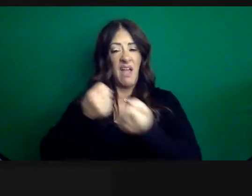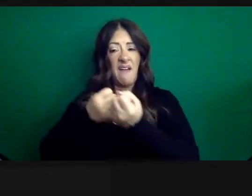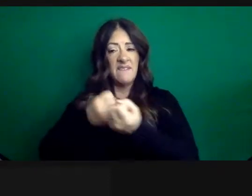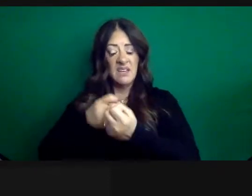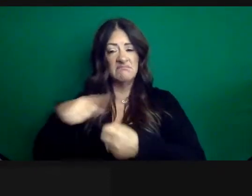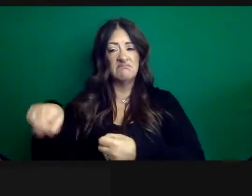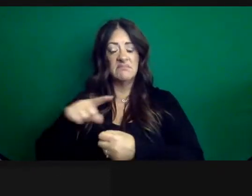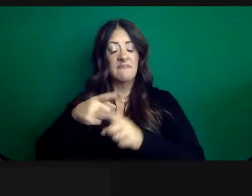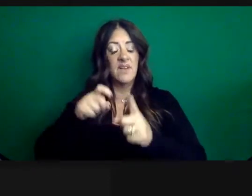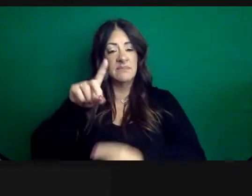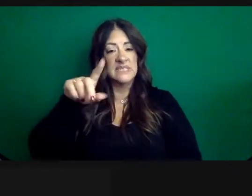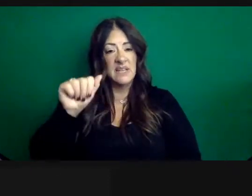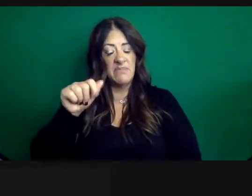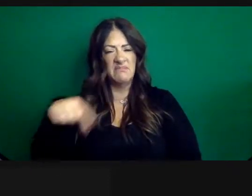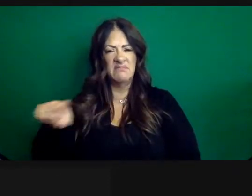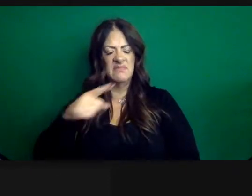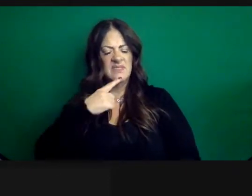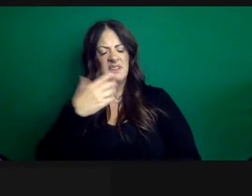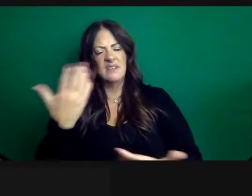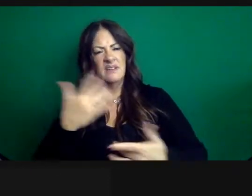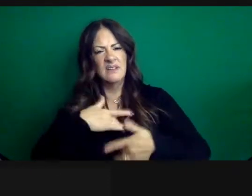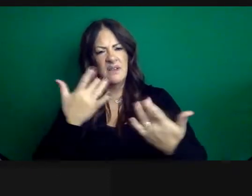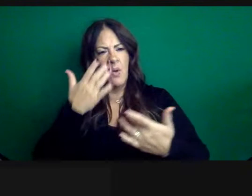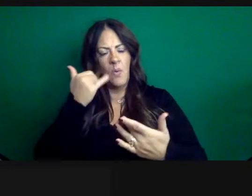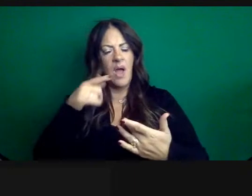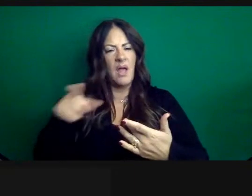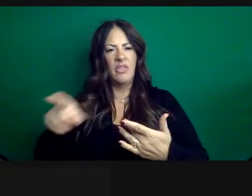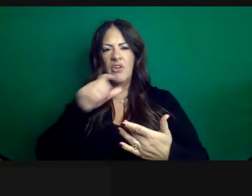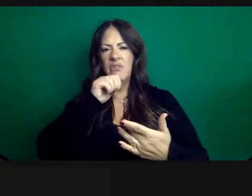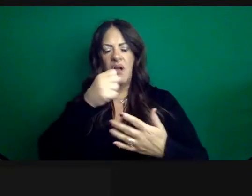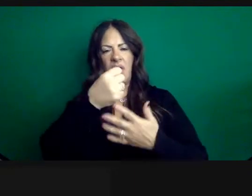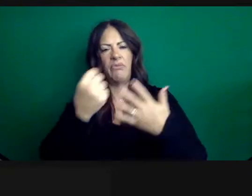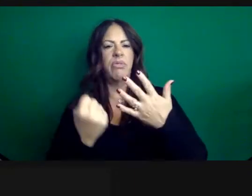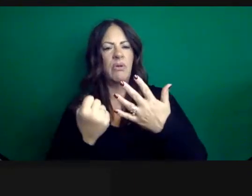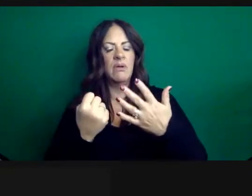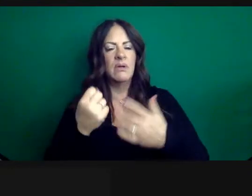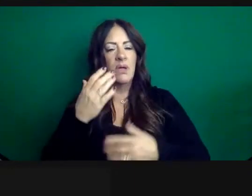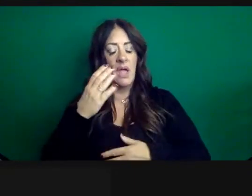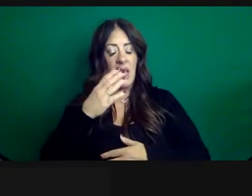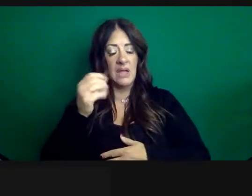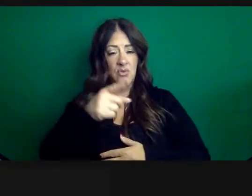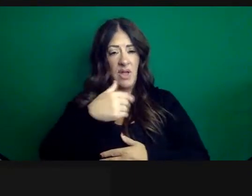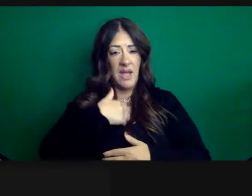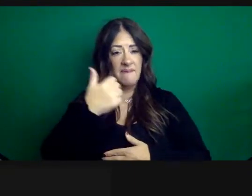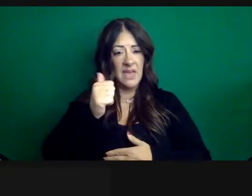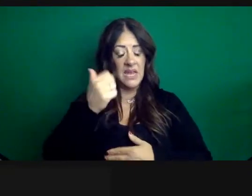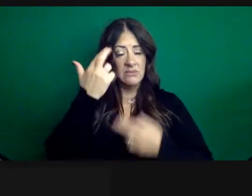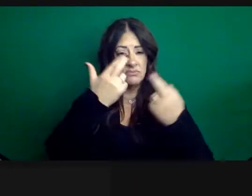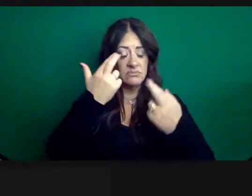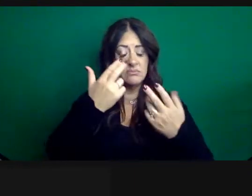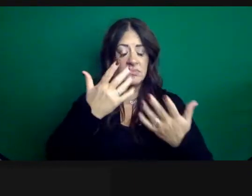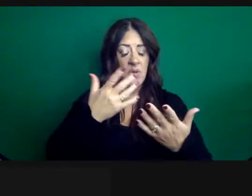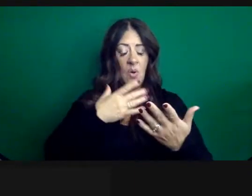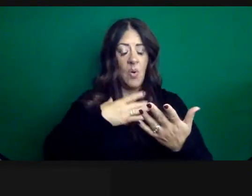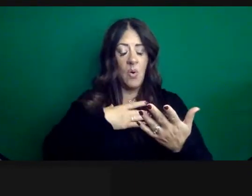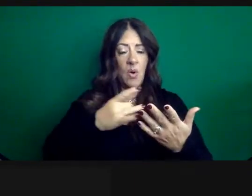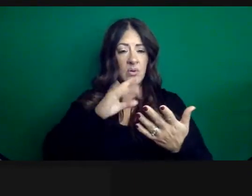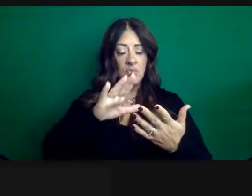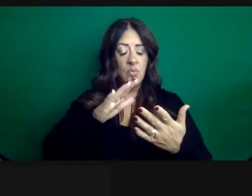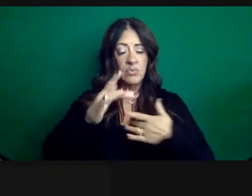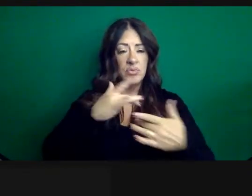age-based rollout. Can you elaborate if there will be any special consideration for those with underlying health conditions or disabilities? And